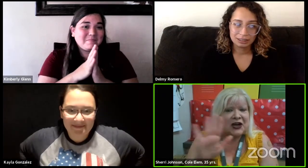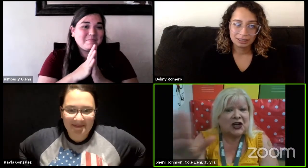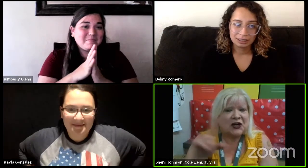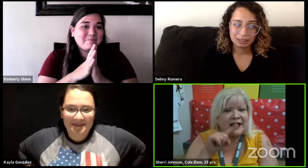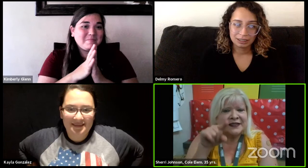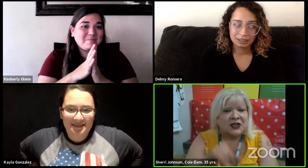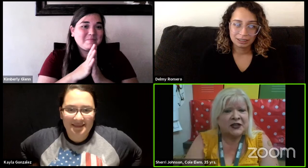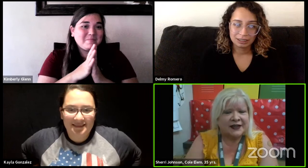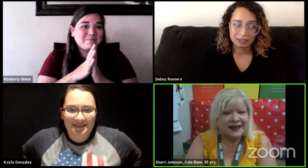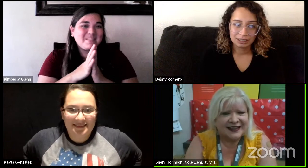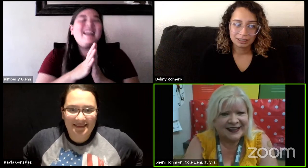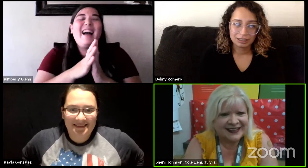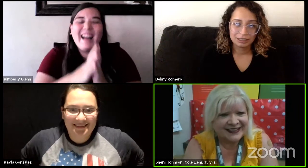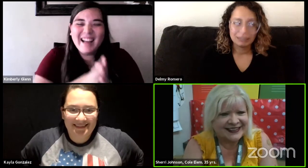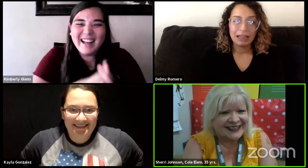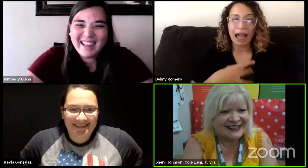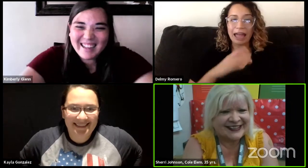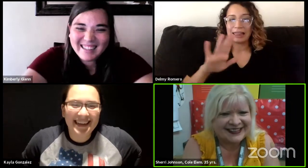I like her answer.